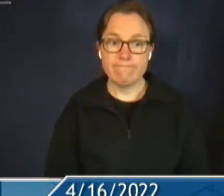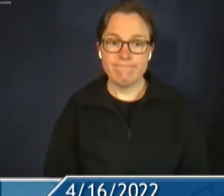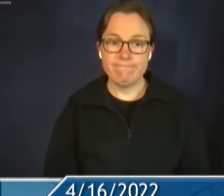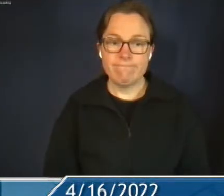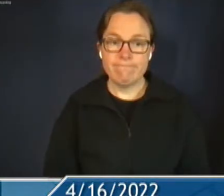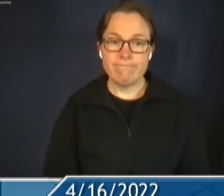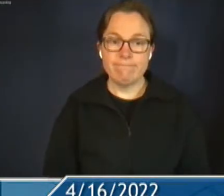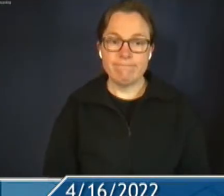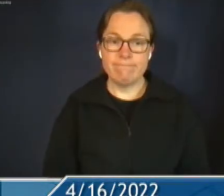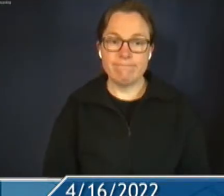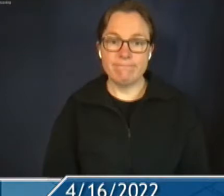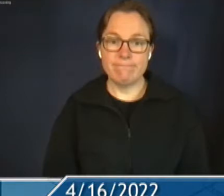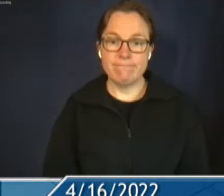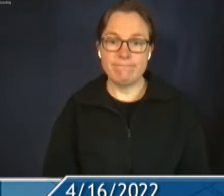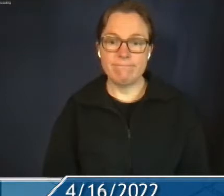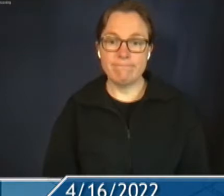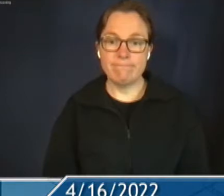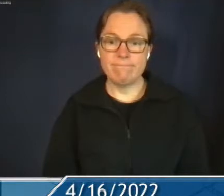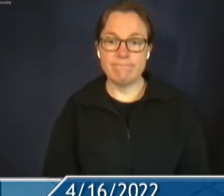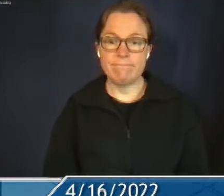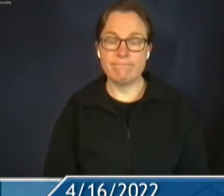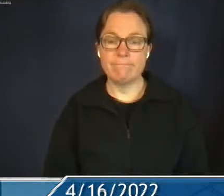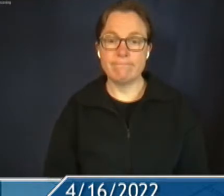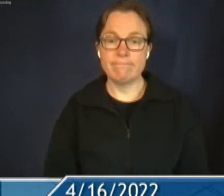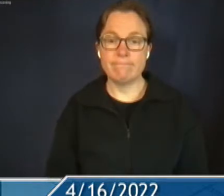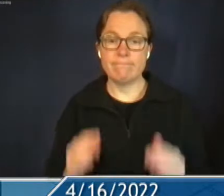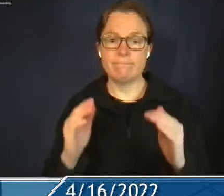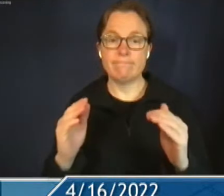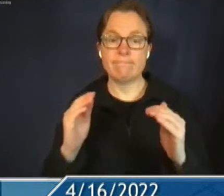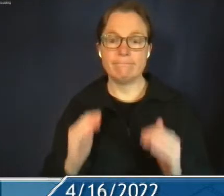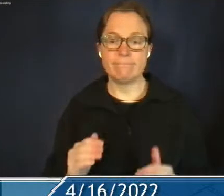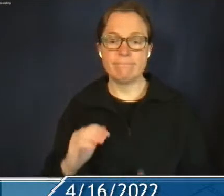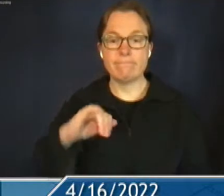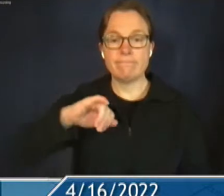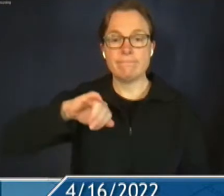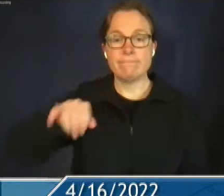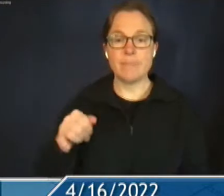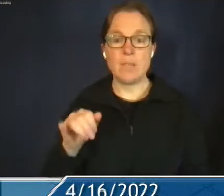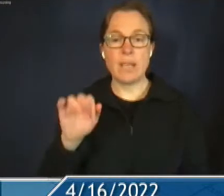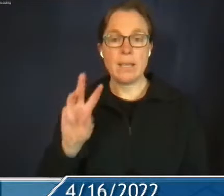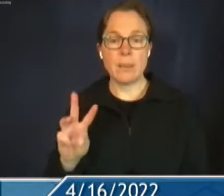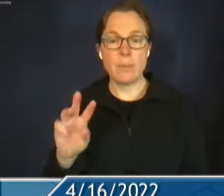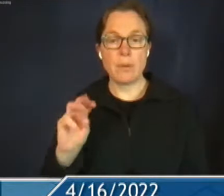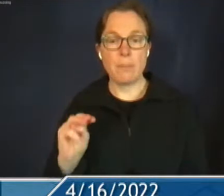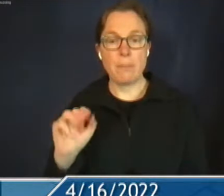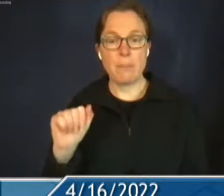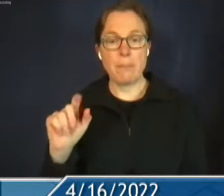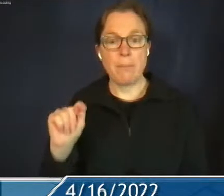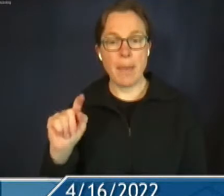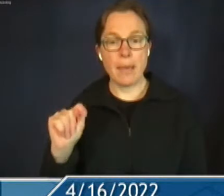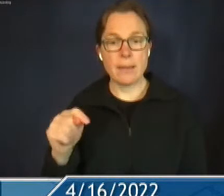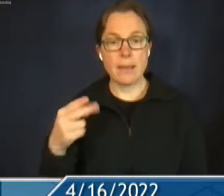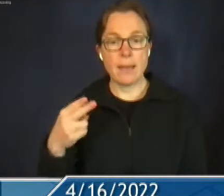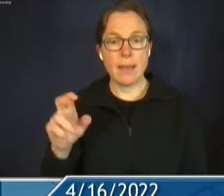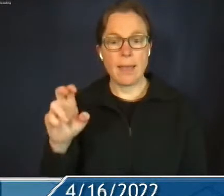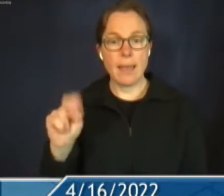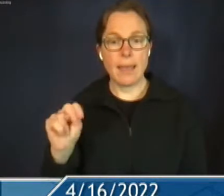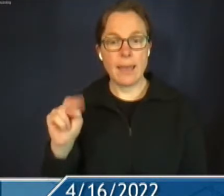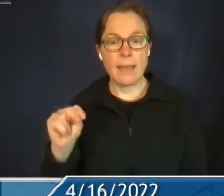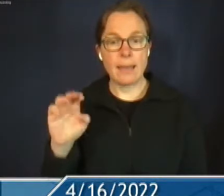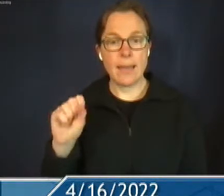Thank you. And next we have JW Matt Hennessy. Good morning to the mayor and city council.